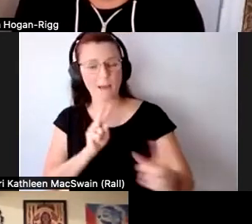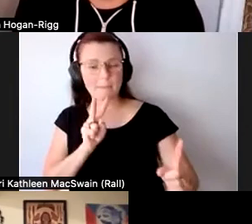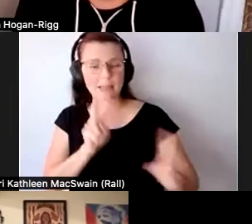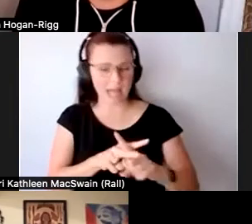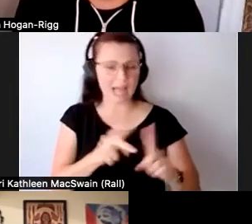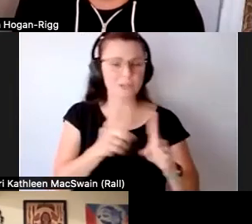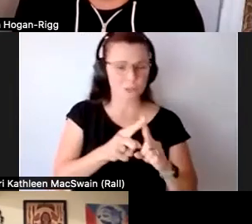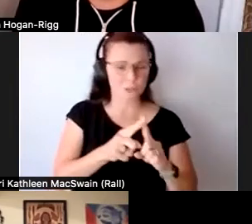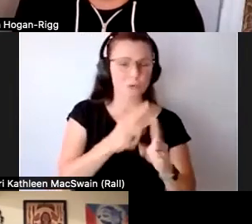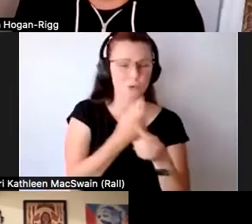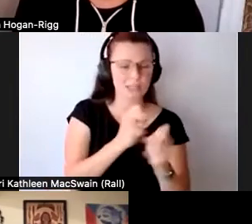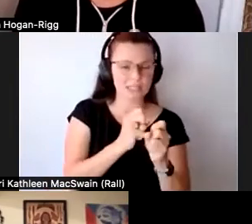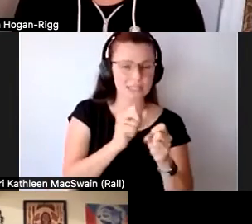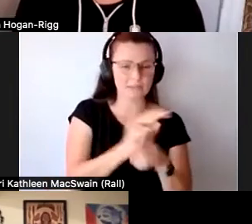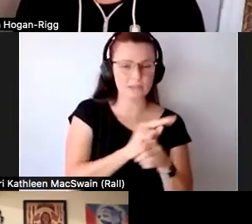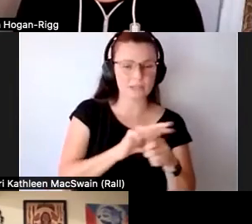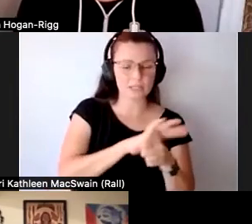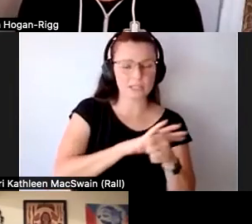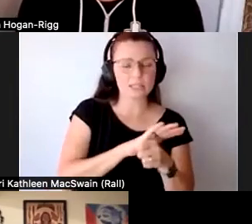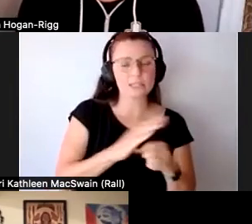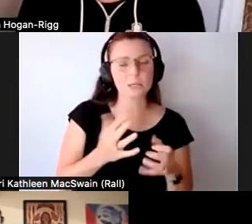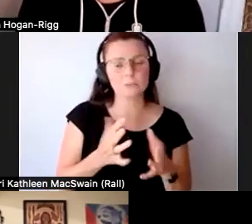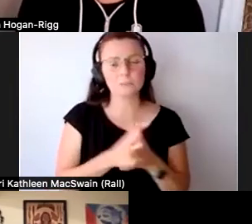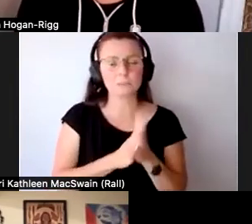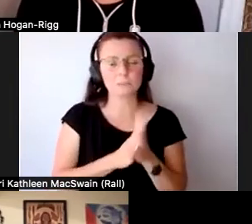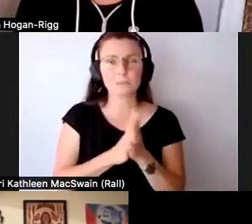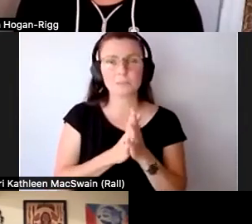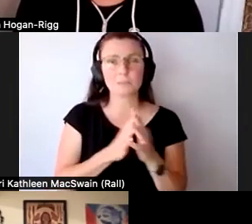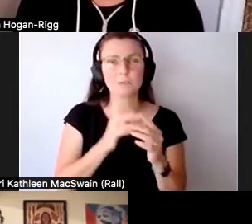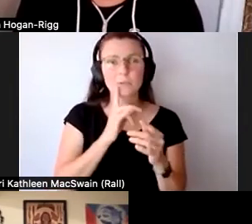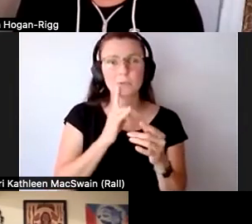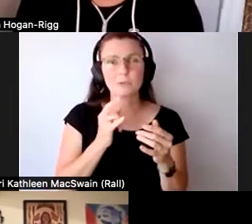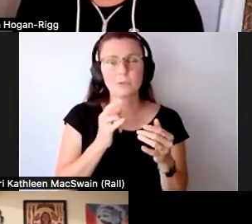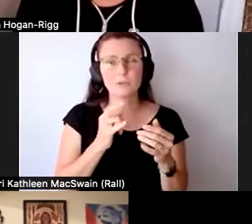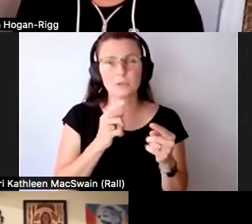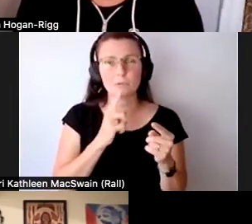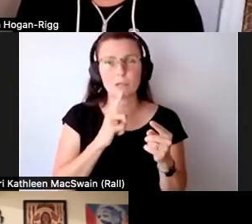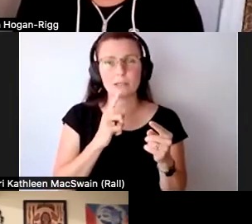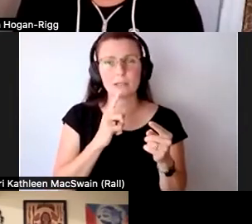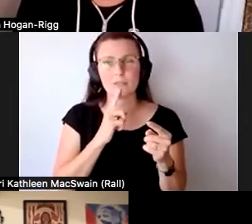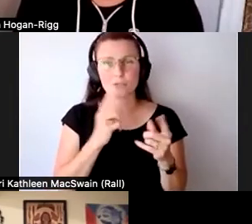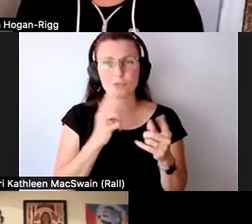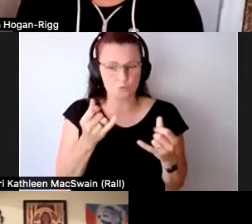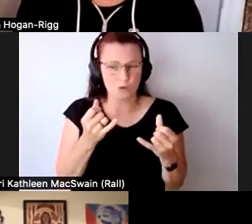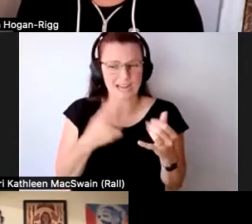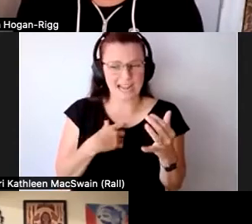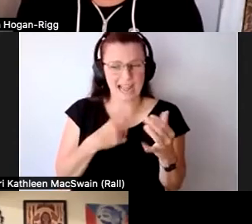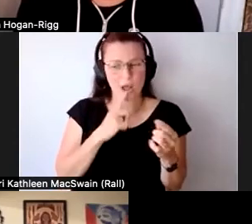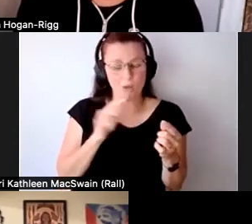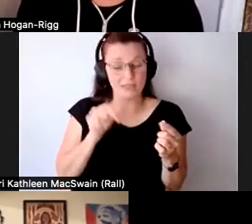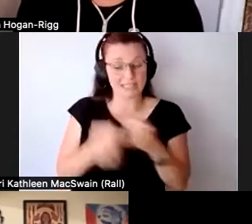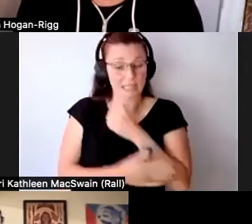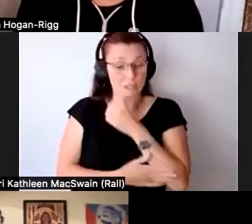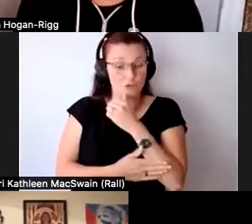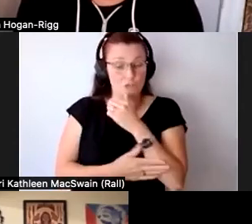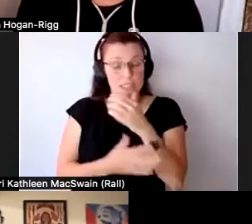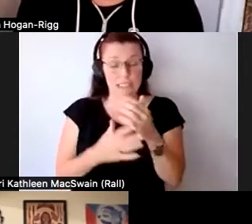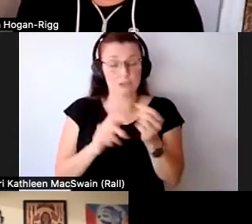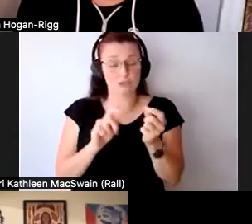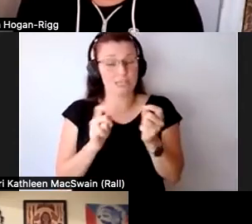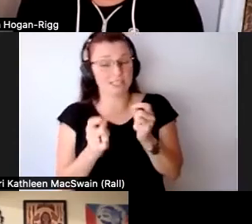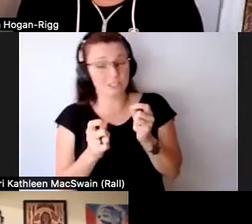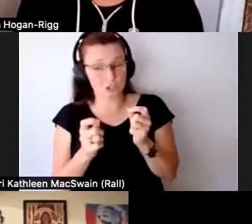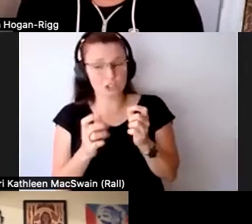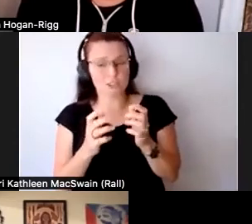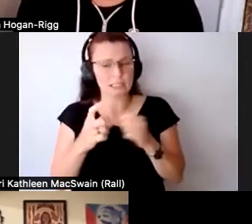is currently in state law. That being said, this is a transition period for us as a country and for as a state. So we do